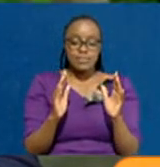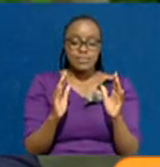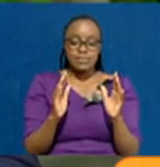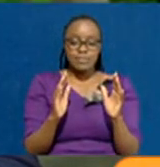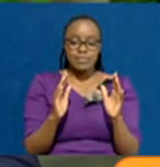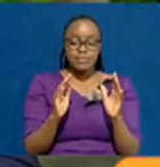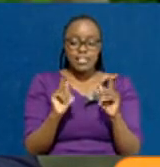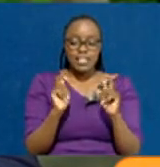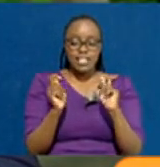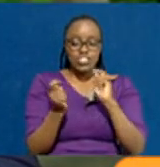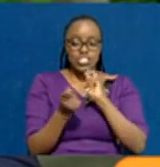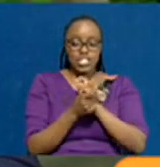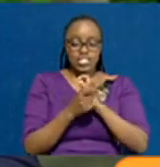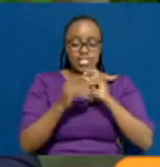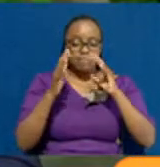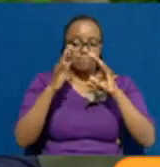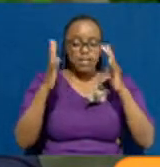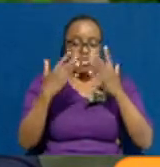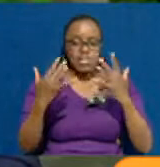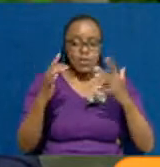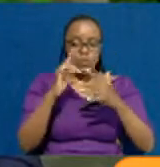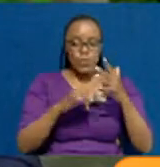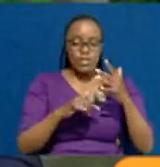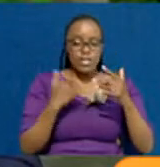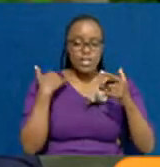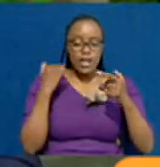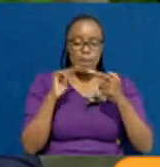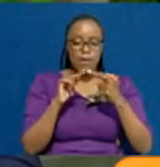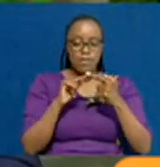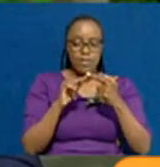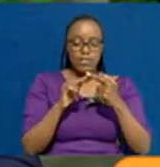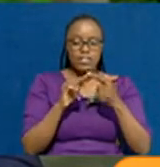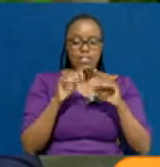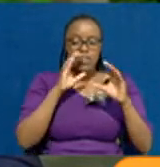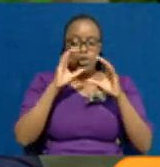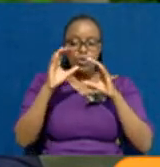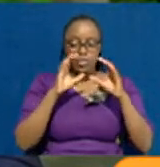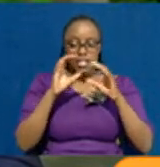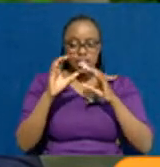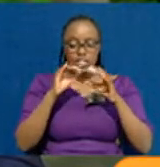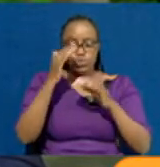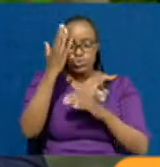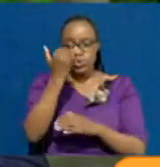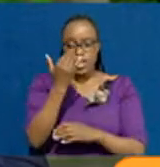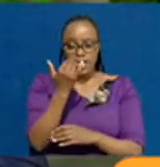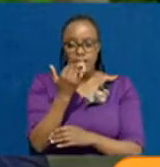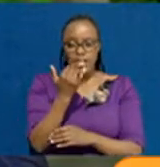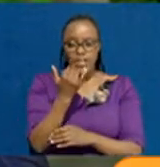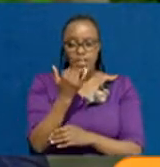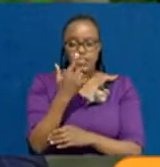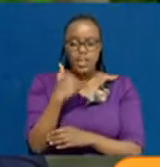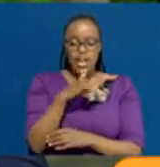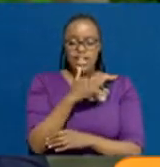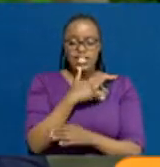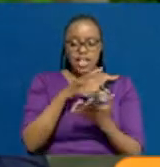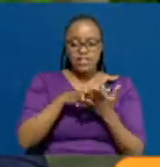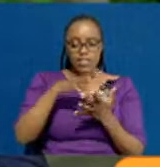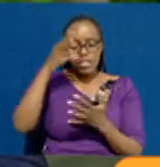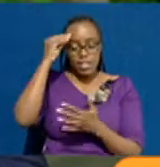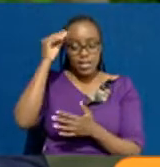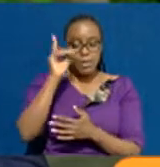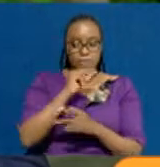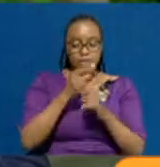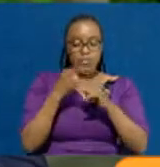the game changer is one, sustained communication. Because we have learned